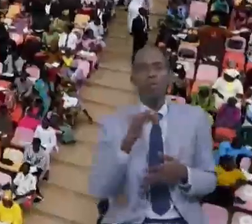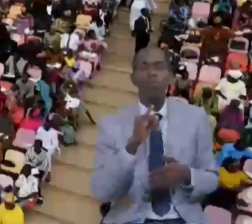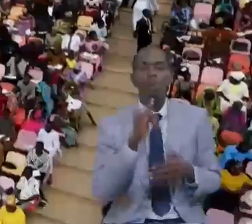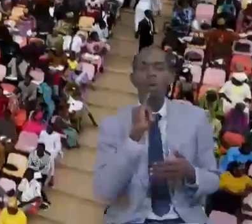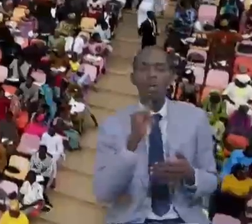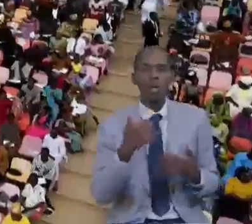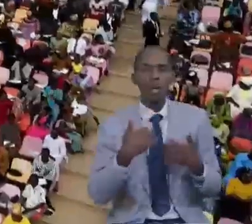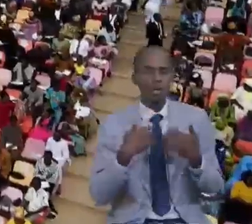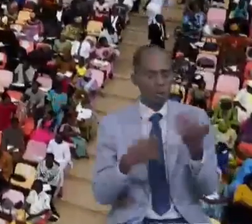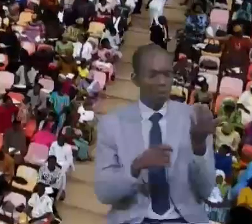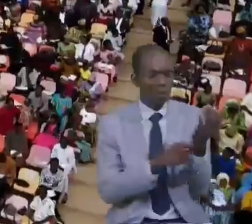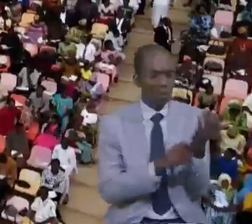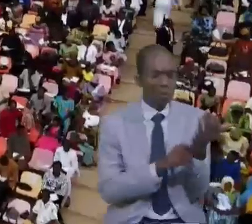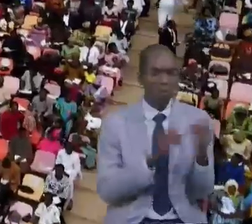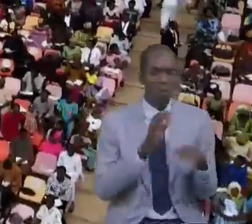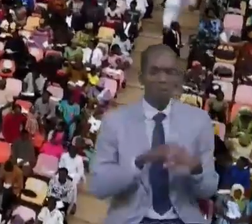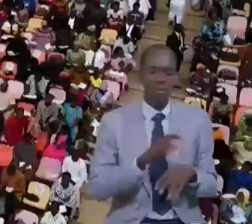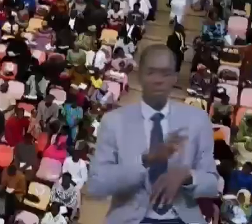carnal.